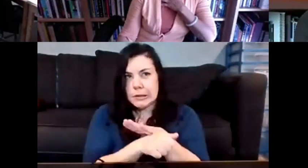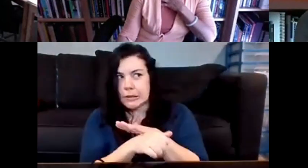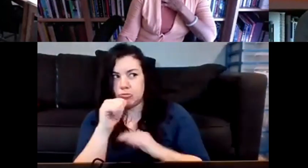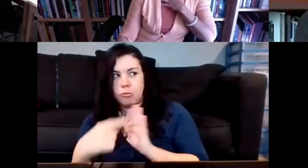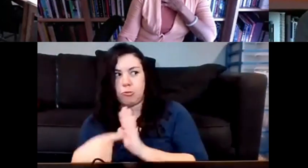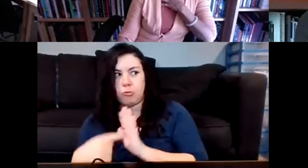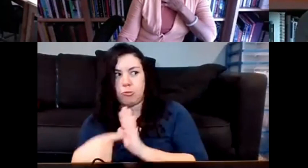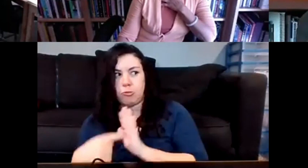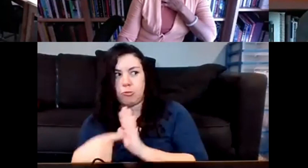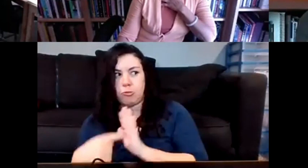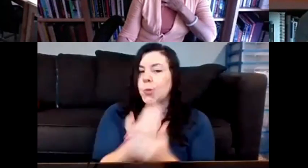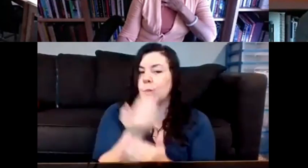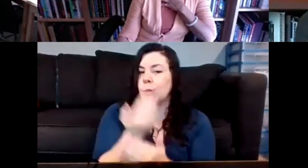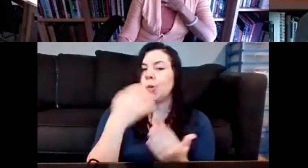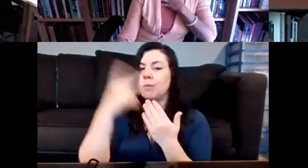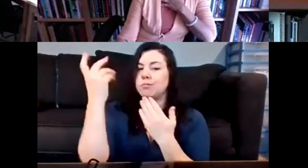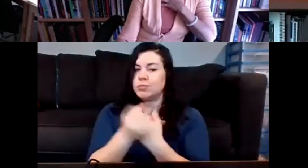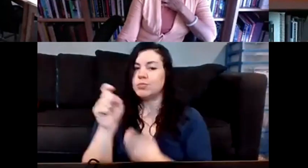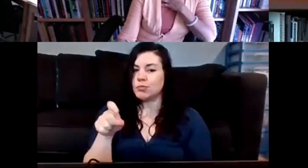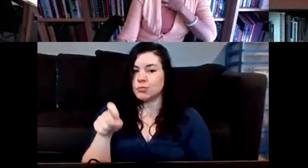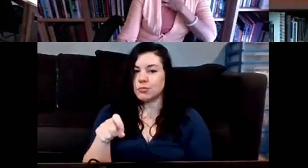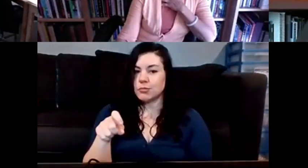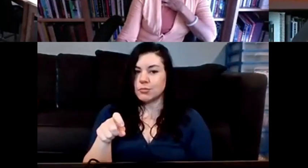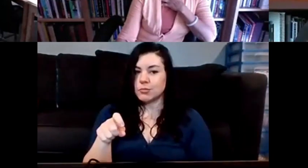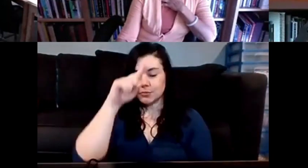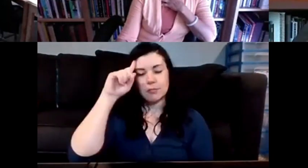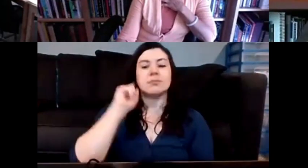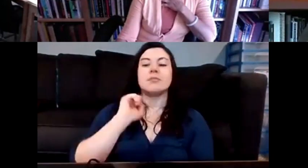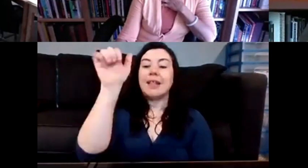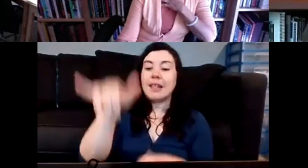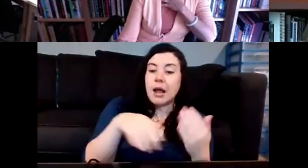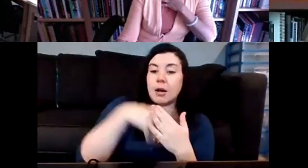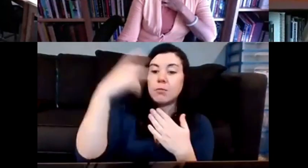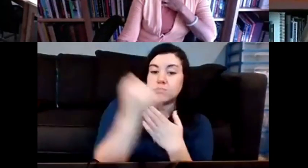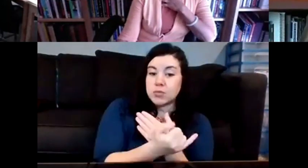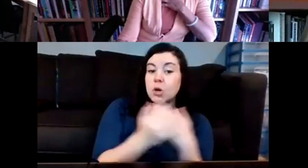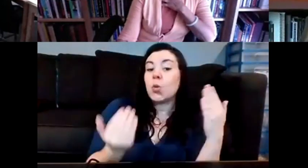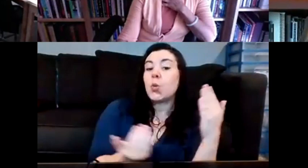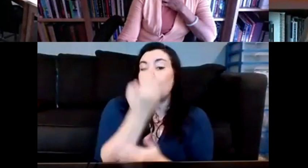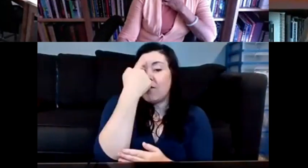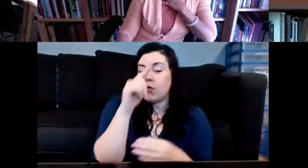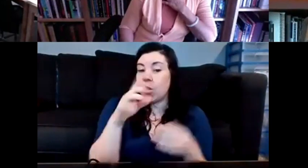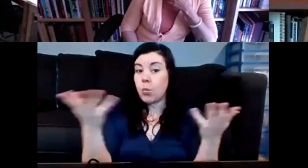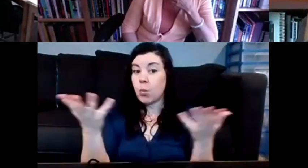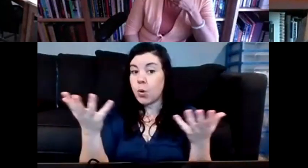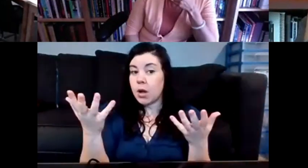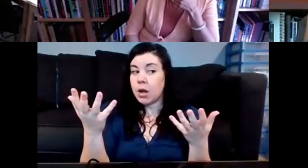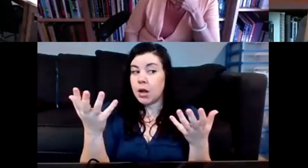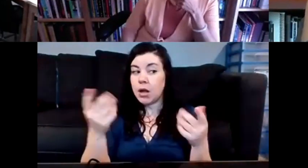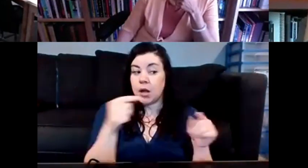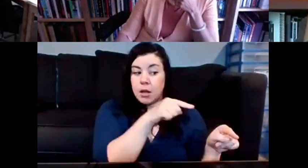project. And that should be the project, to link that violence to the